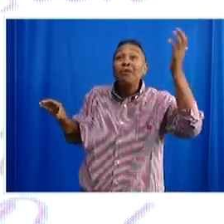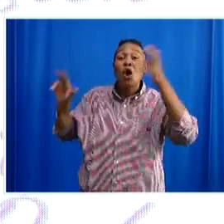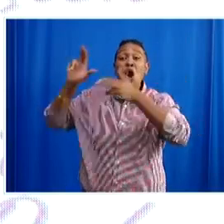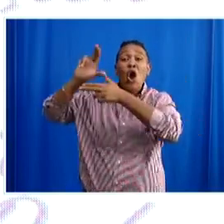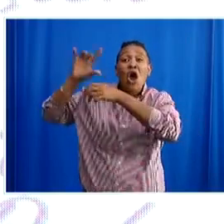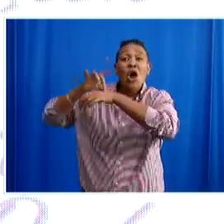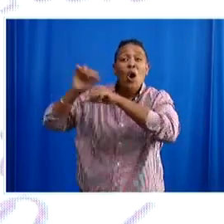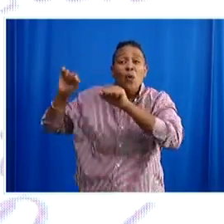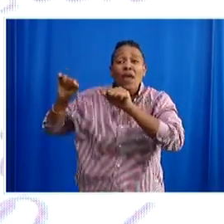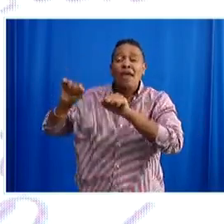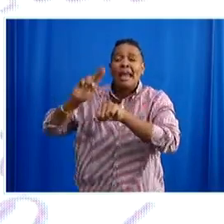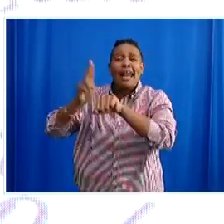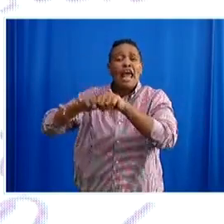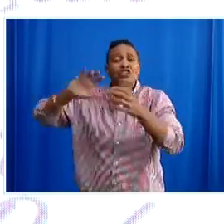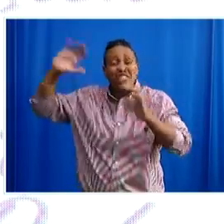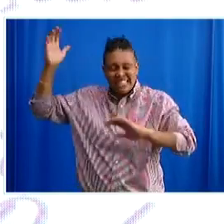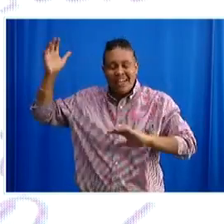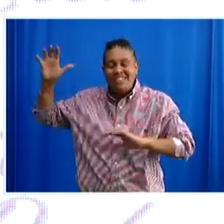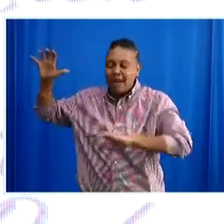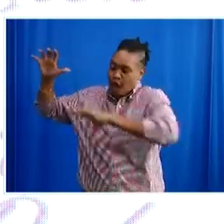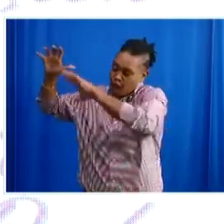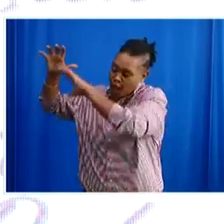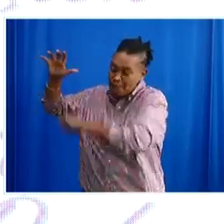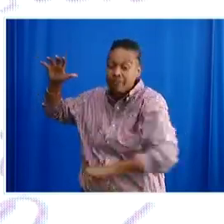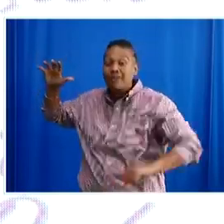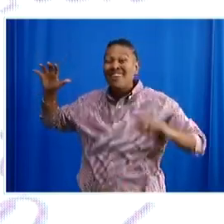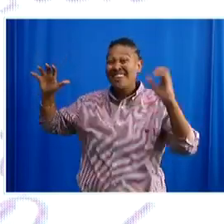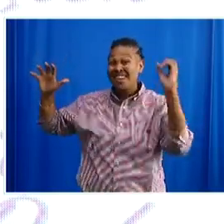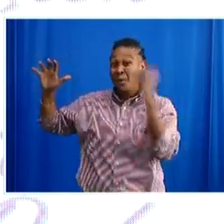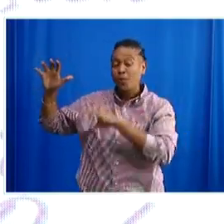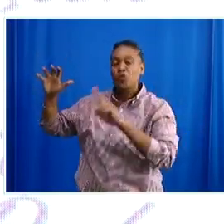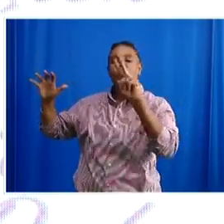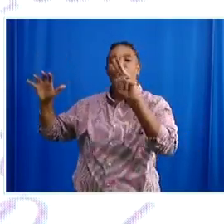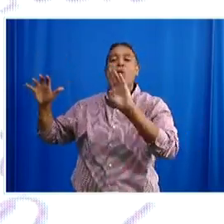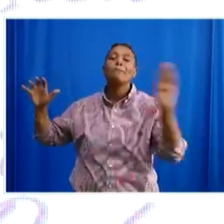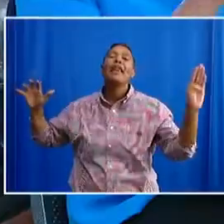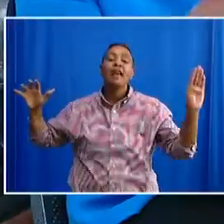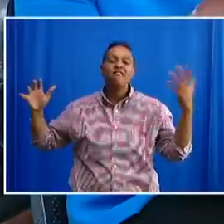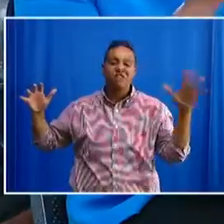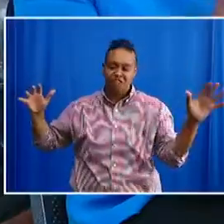amount of $2 billion in March of 2019.